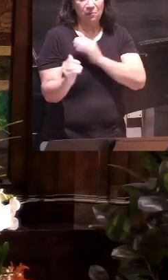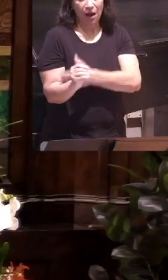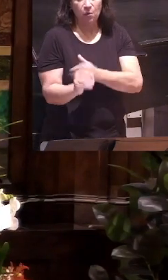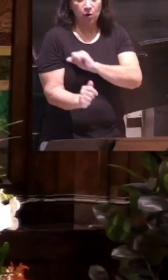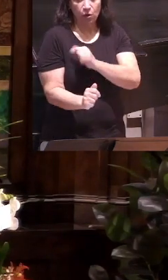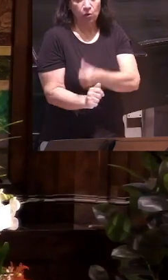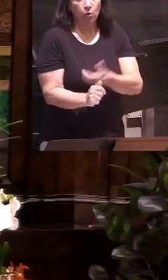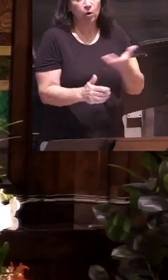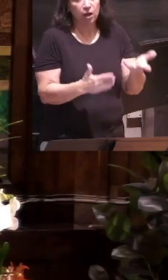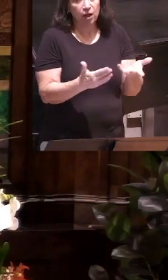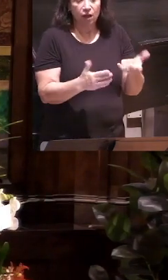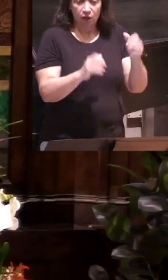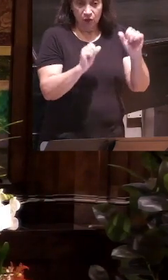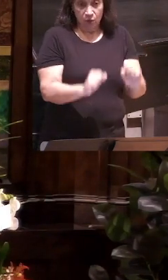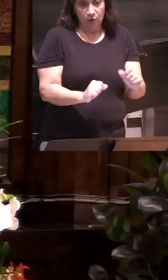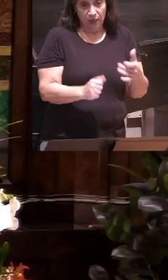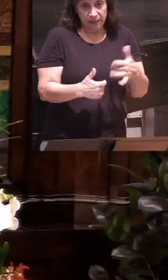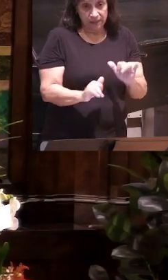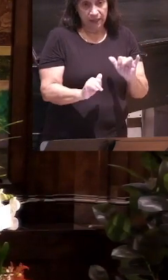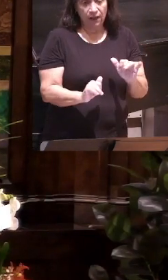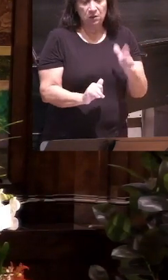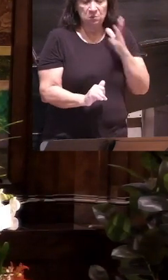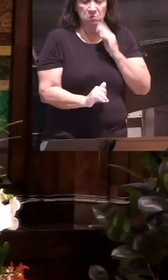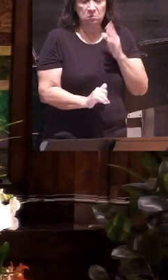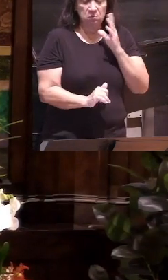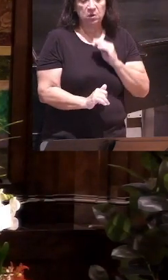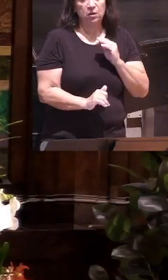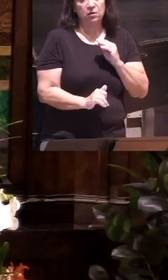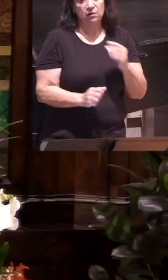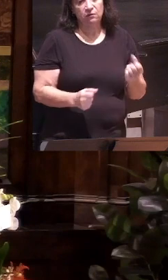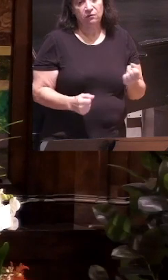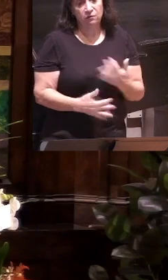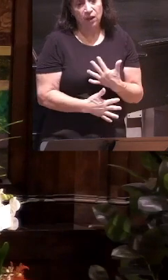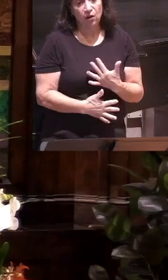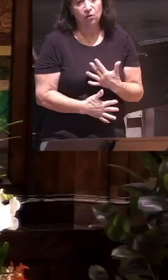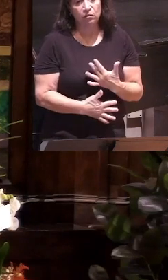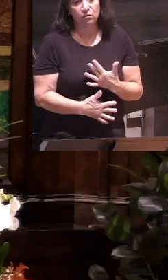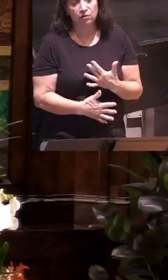and authority, you can still experience fear.